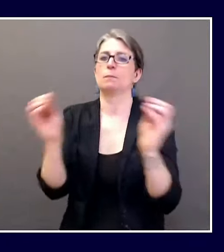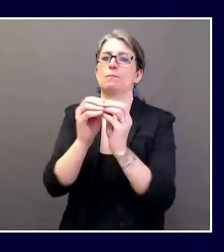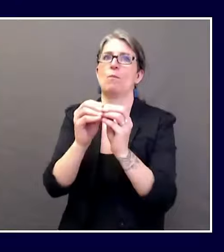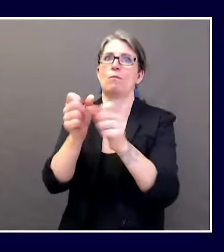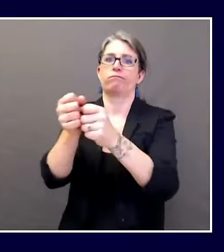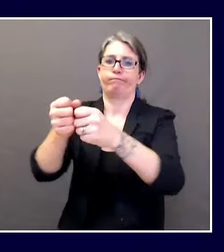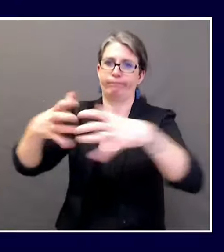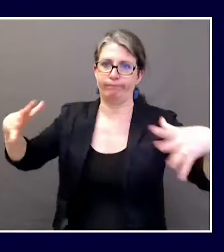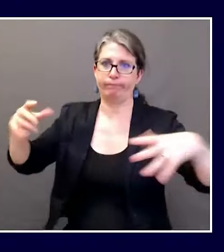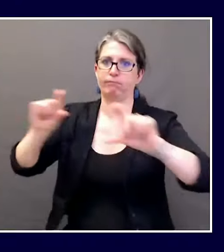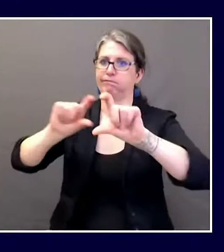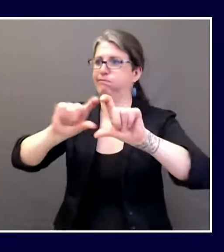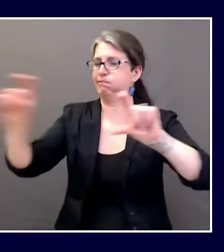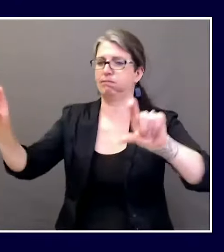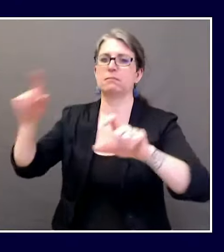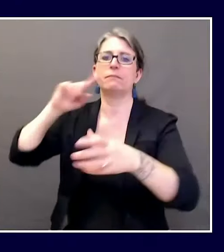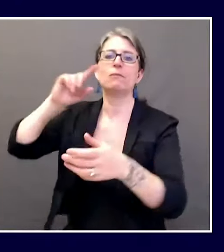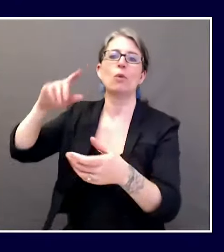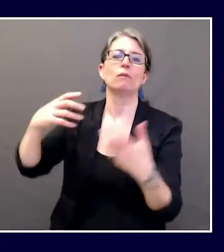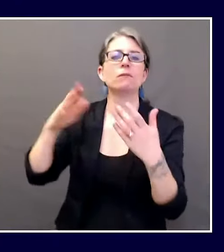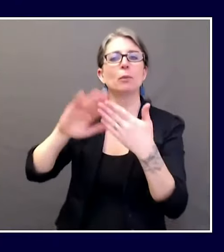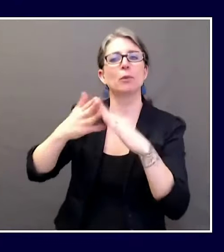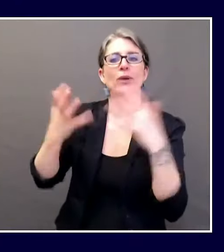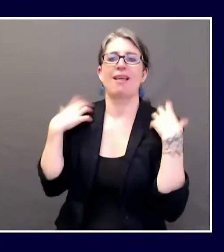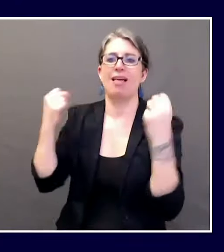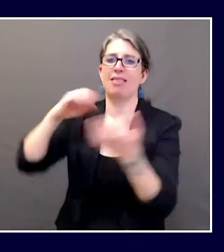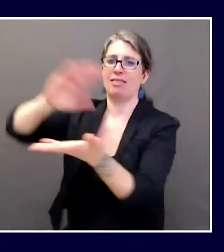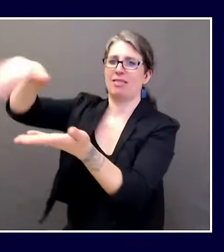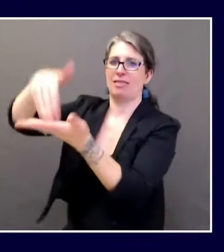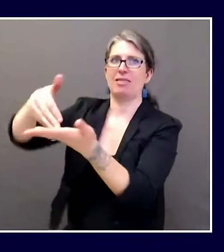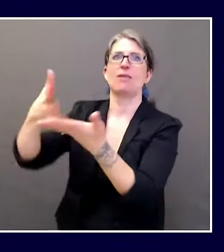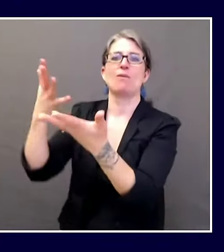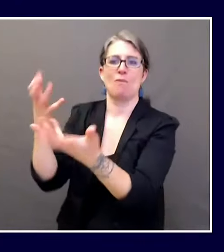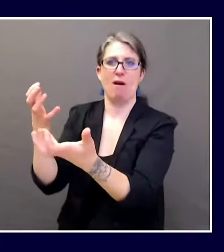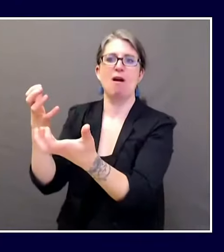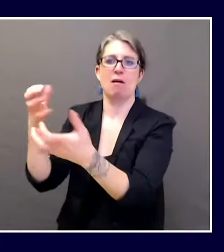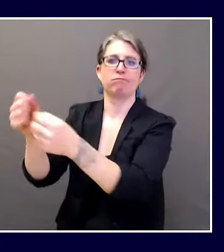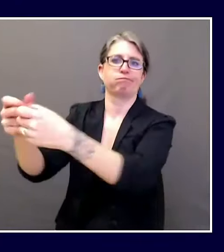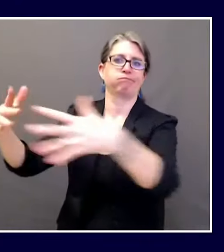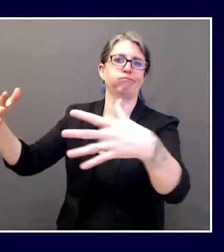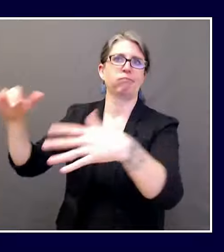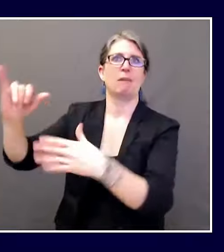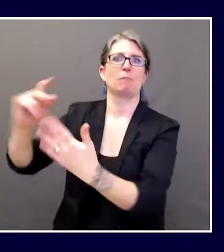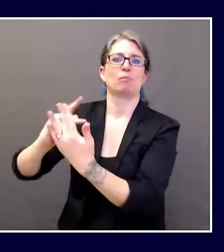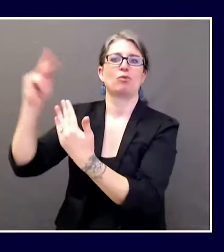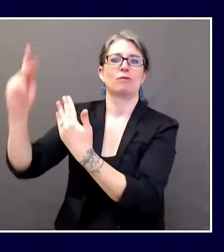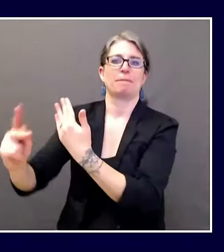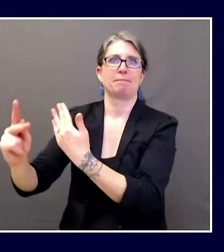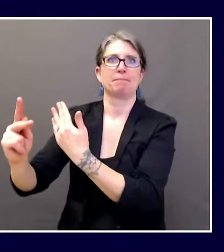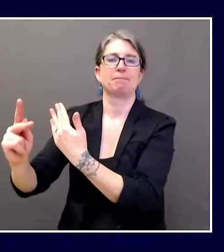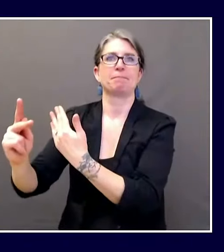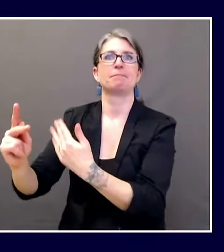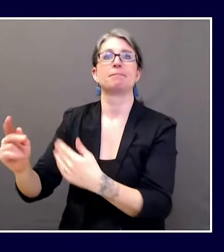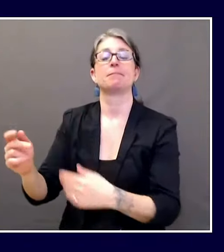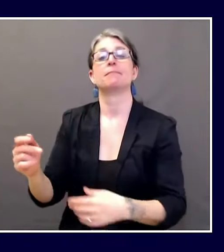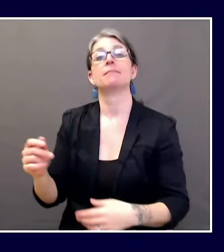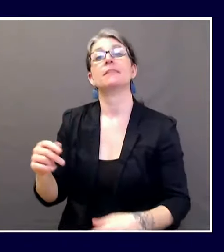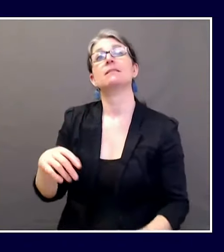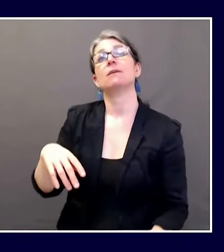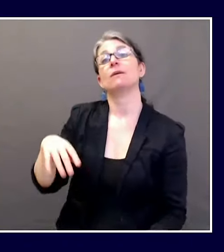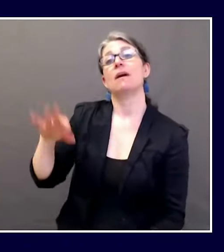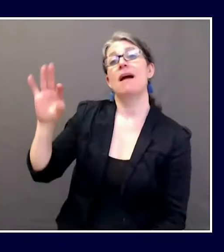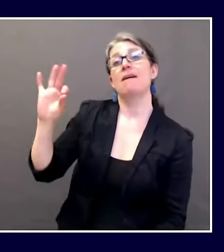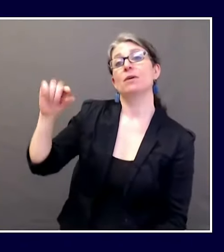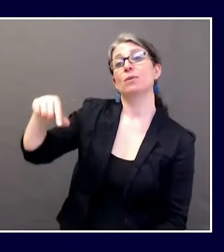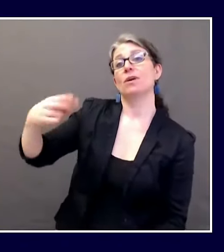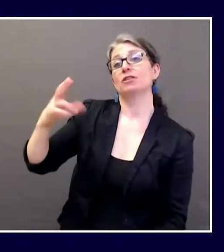the coming weeks, more and more community health centers in Maine will be receiving direct allocations of COVID-19 vaccine